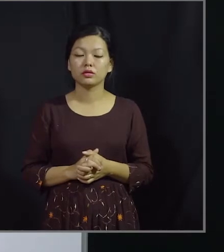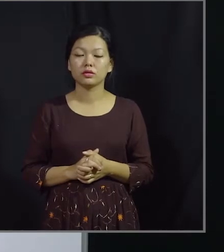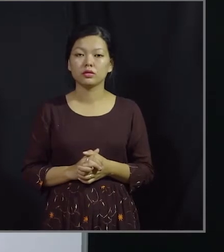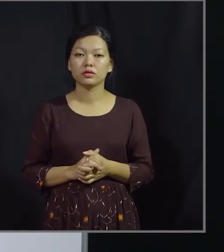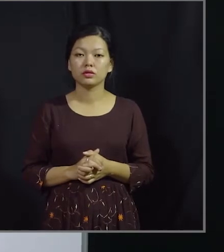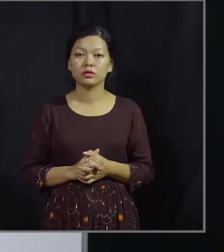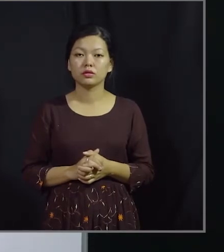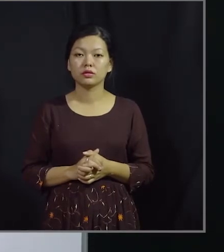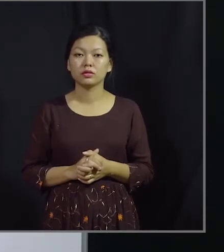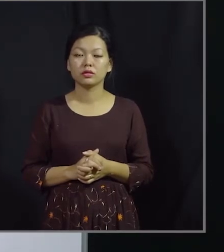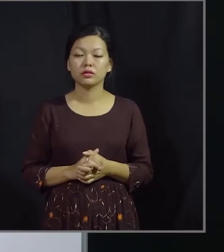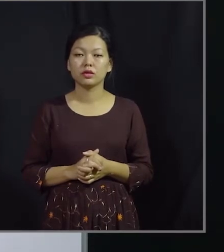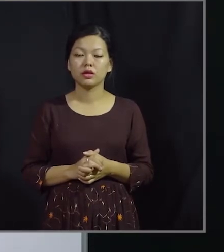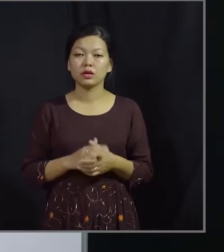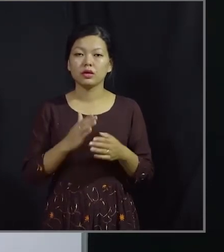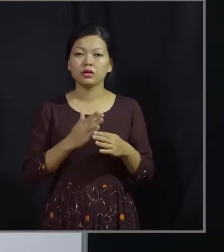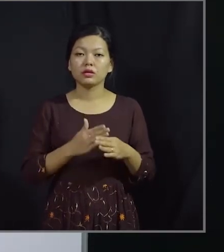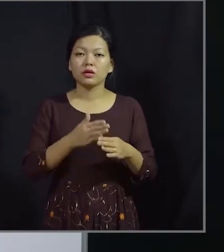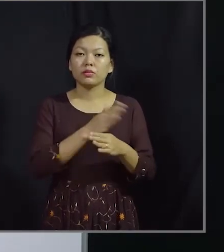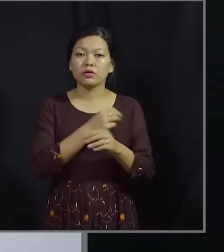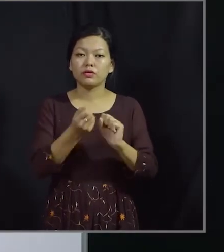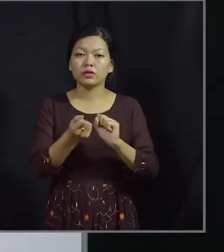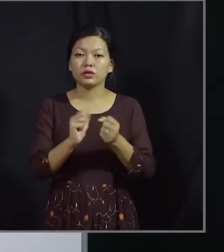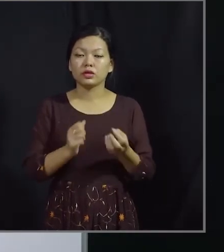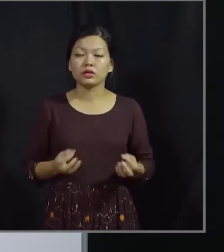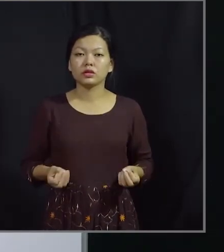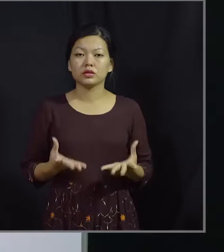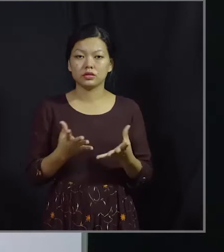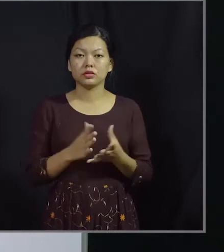So before changes takes place,